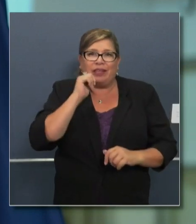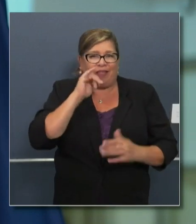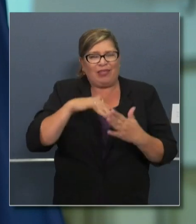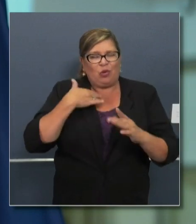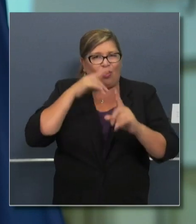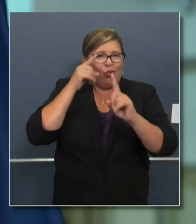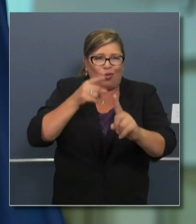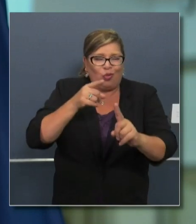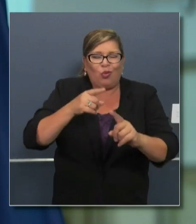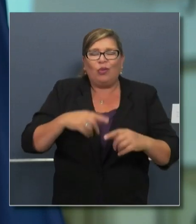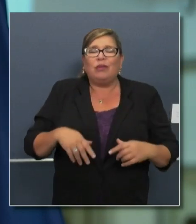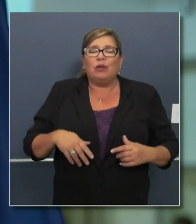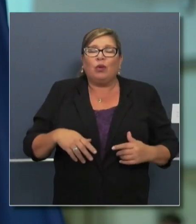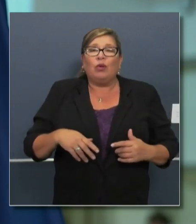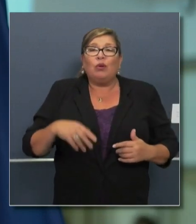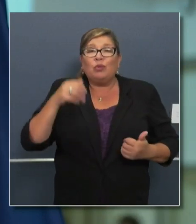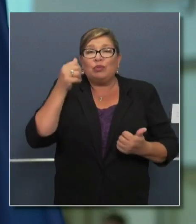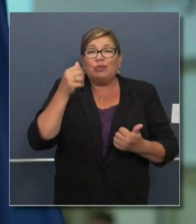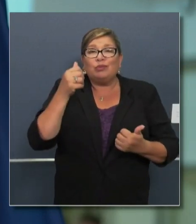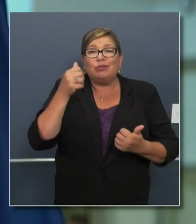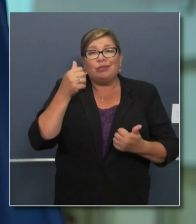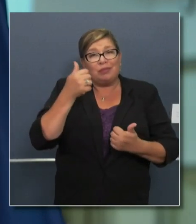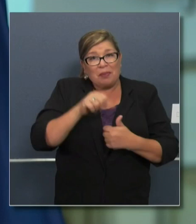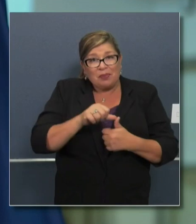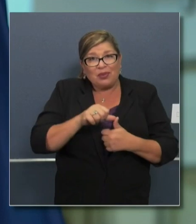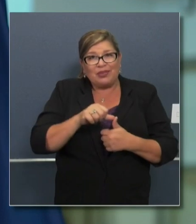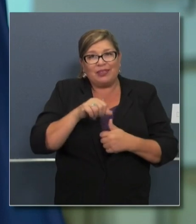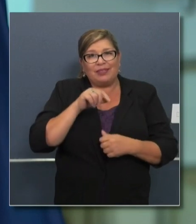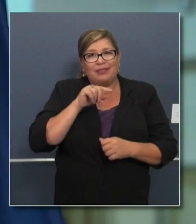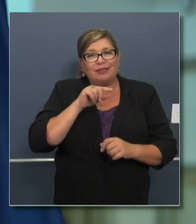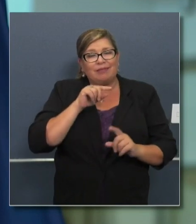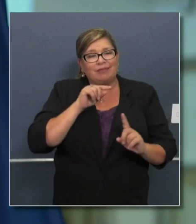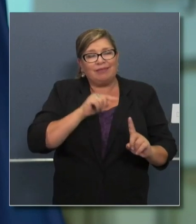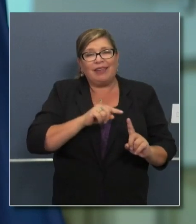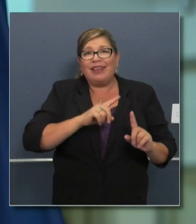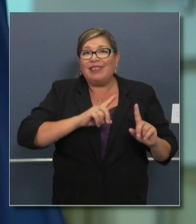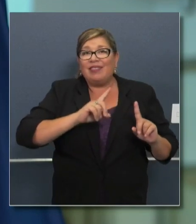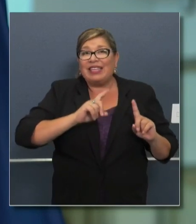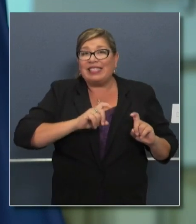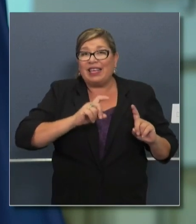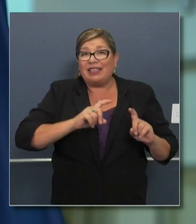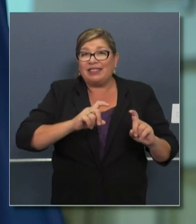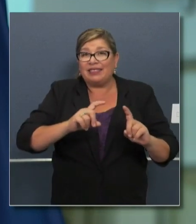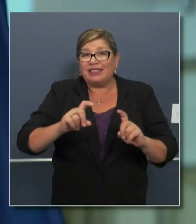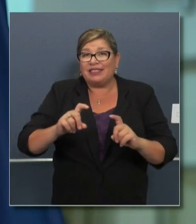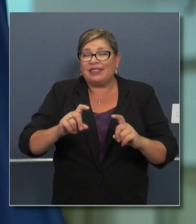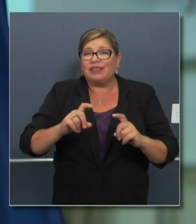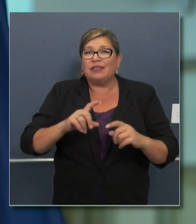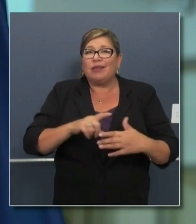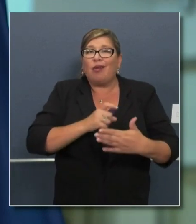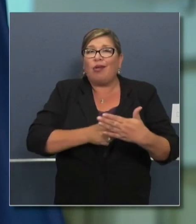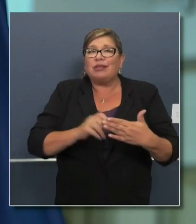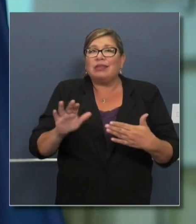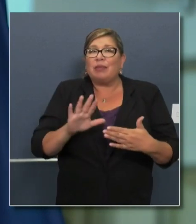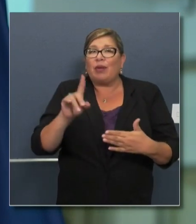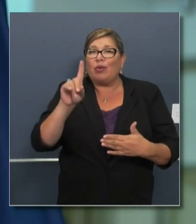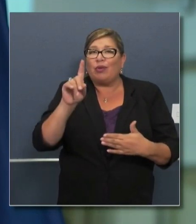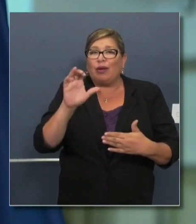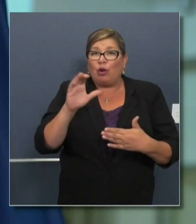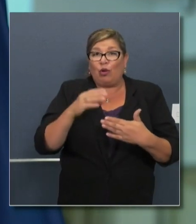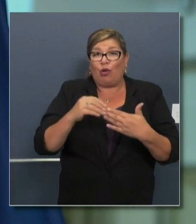these tests, and this shouldn't be a factor, but it's an important consideration. These tests average about